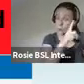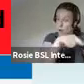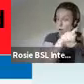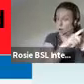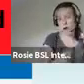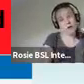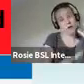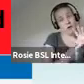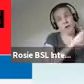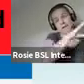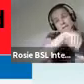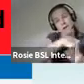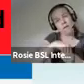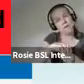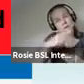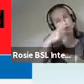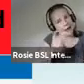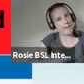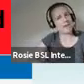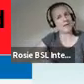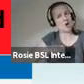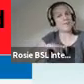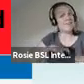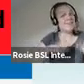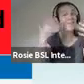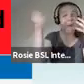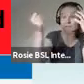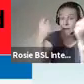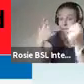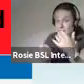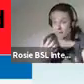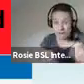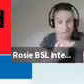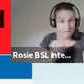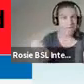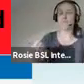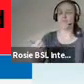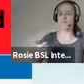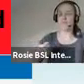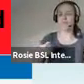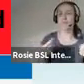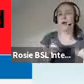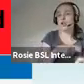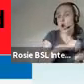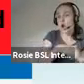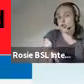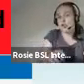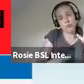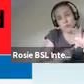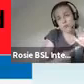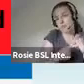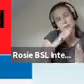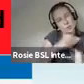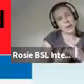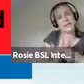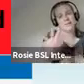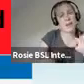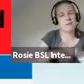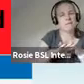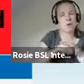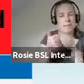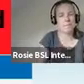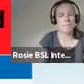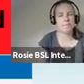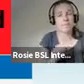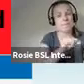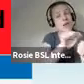actually be completely confident that young children can be prioritized and they will develop fully and thrive in life. May I